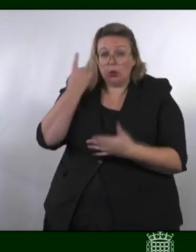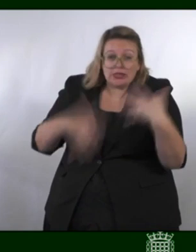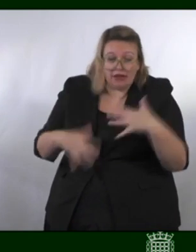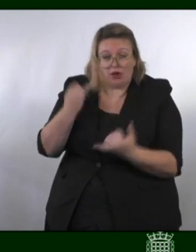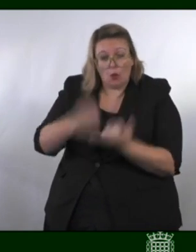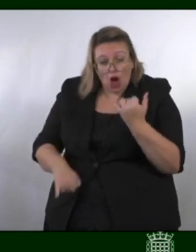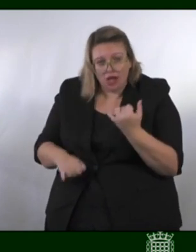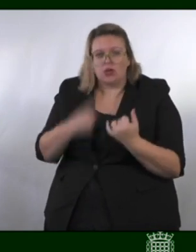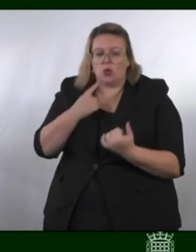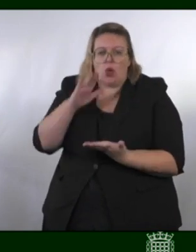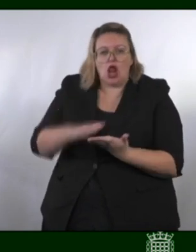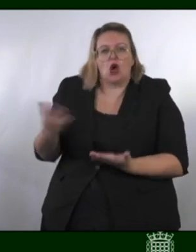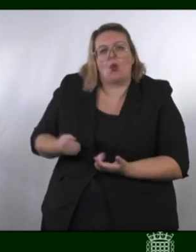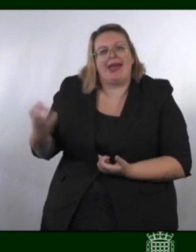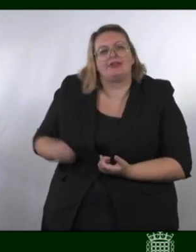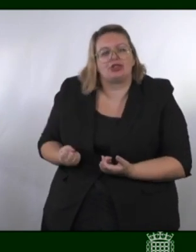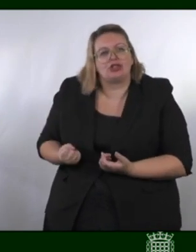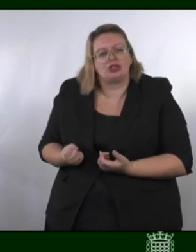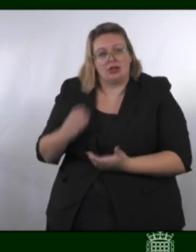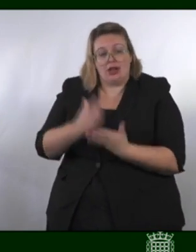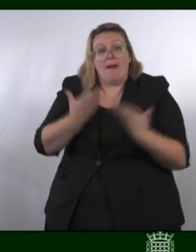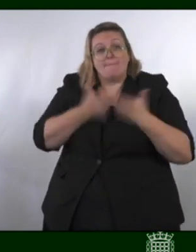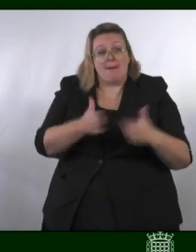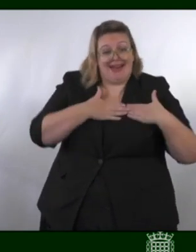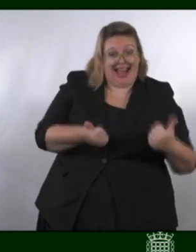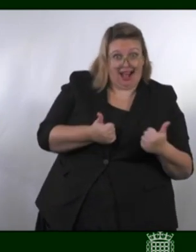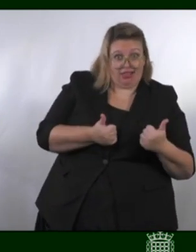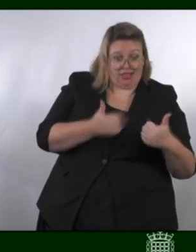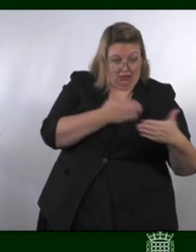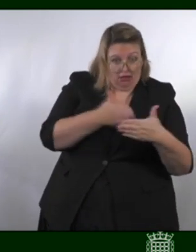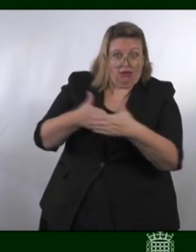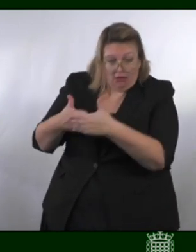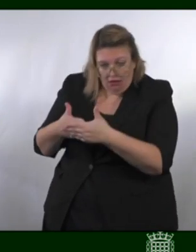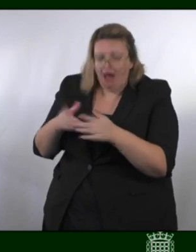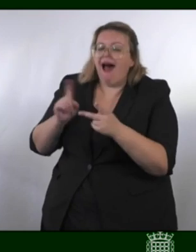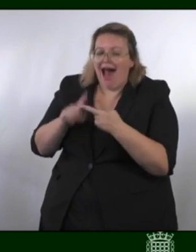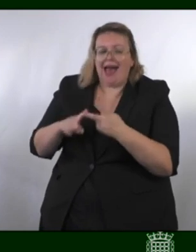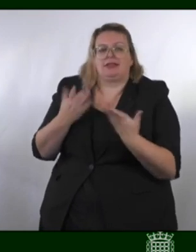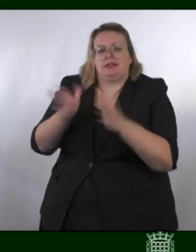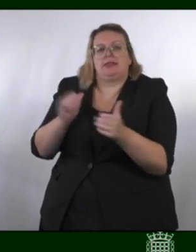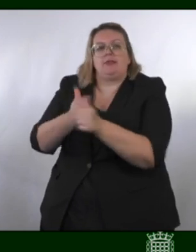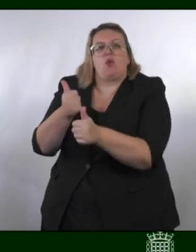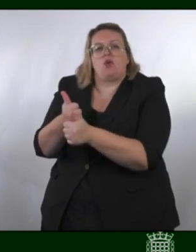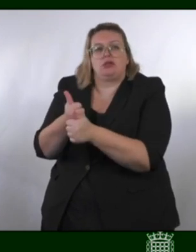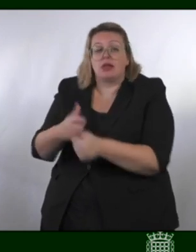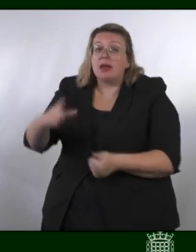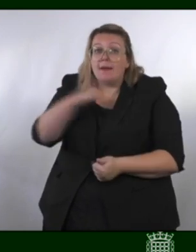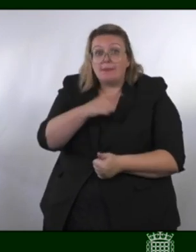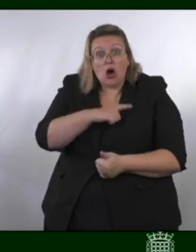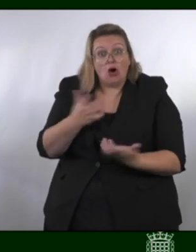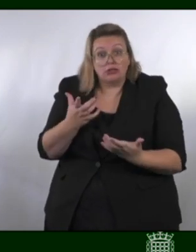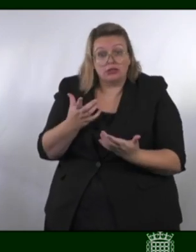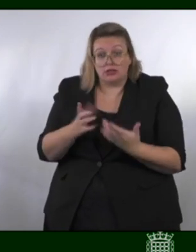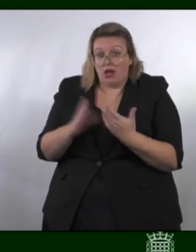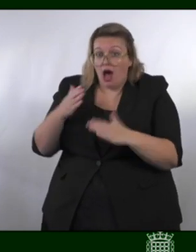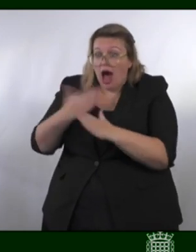health restrictions must go hand in hand with economic support, because as night follows day, falls in employment levels lead to rises in